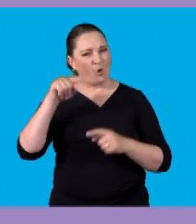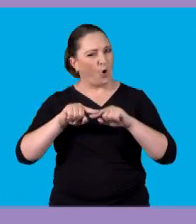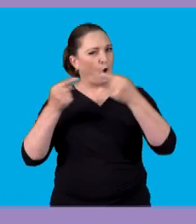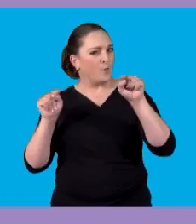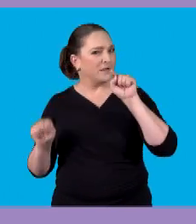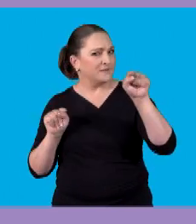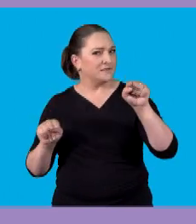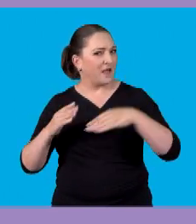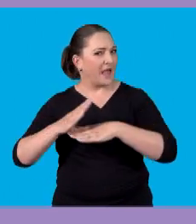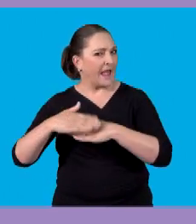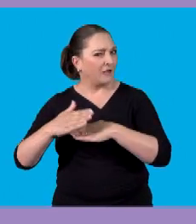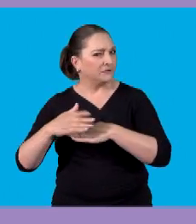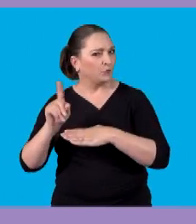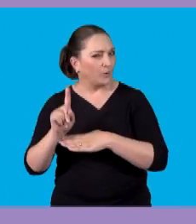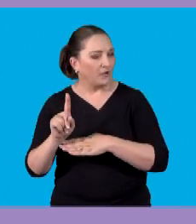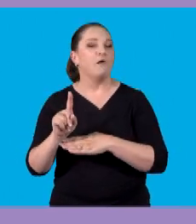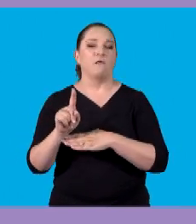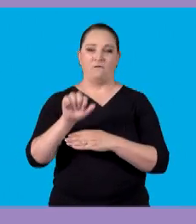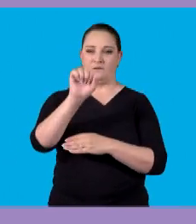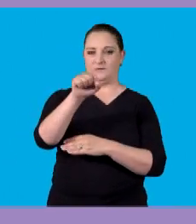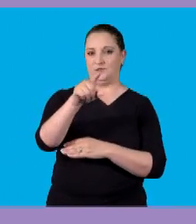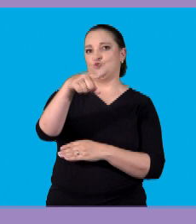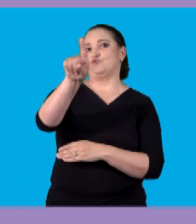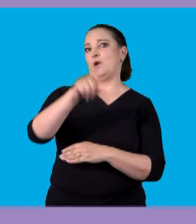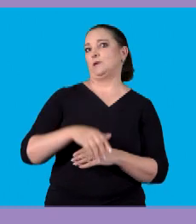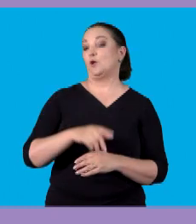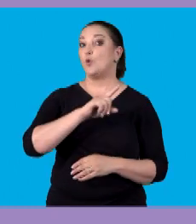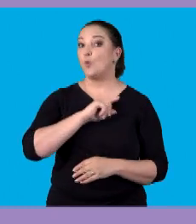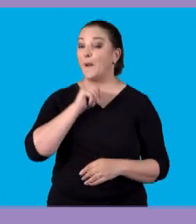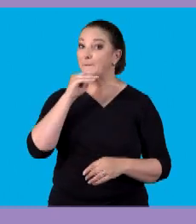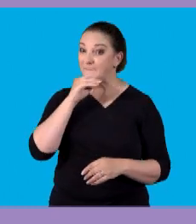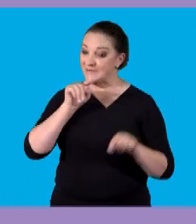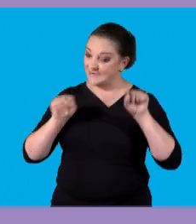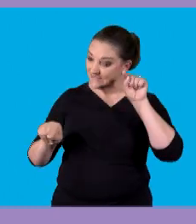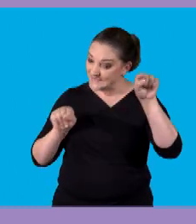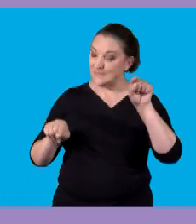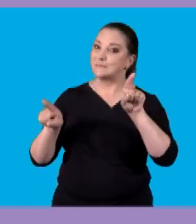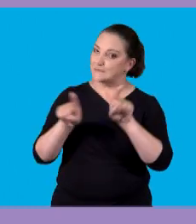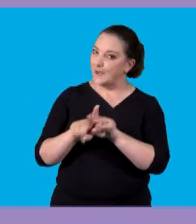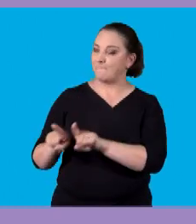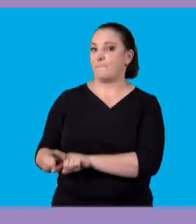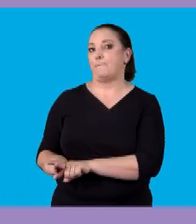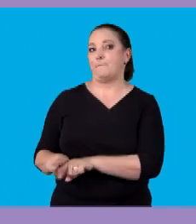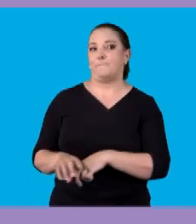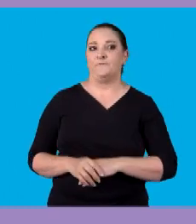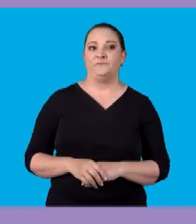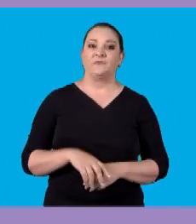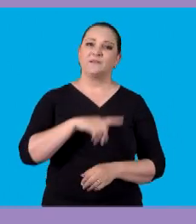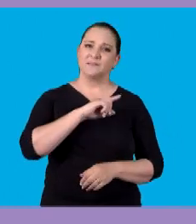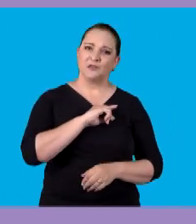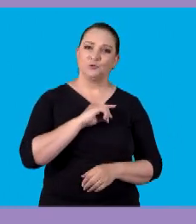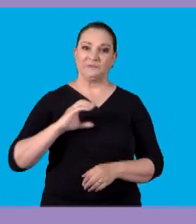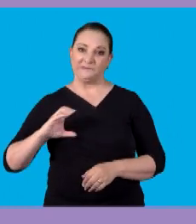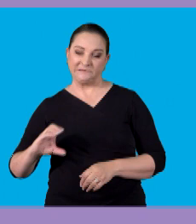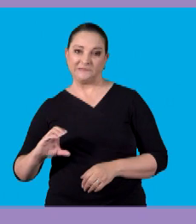parallelogram? Yes, you are correct if you are thinking that they are equal. So this means that angle C is